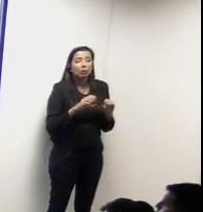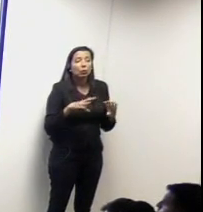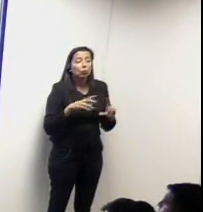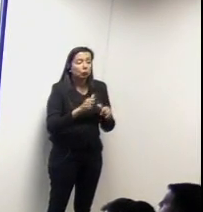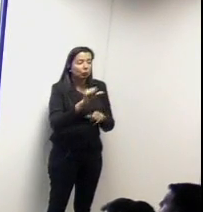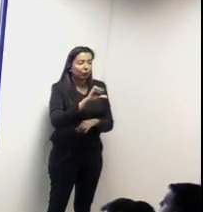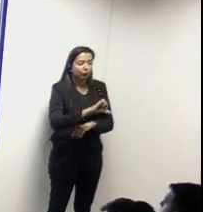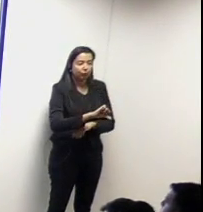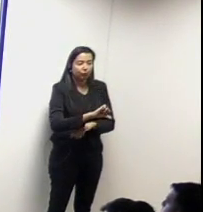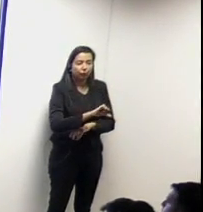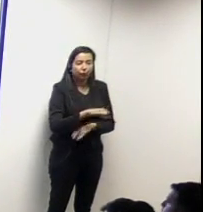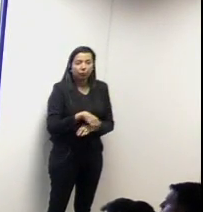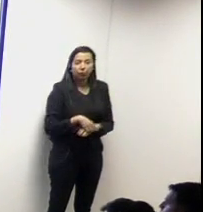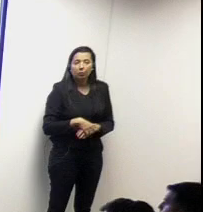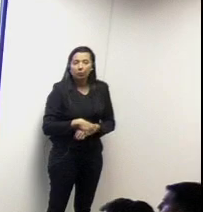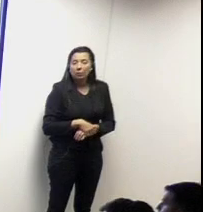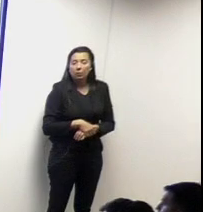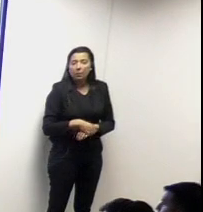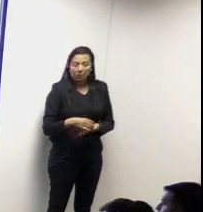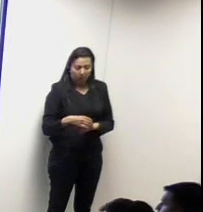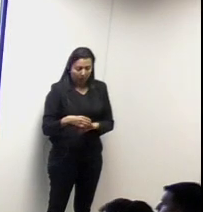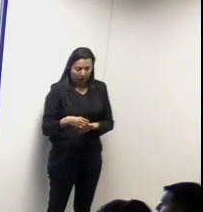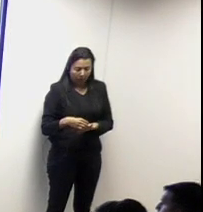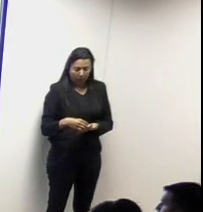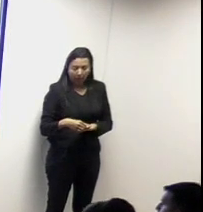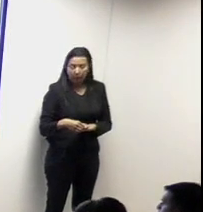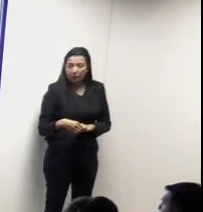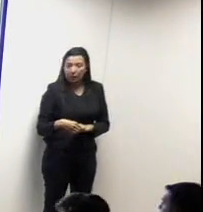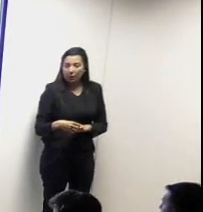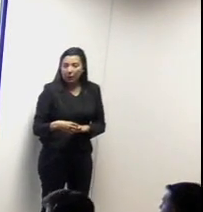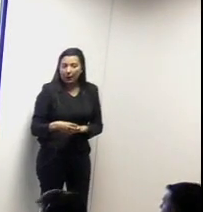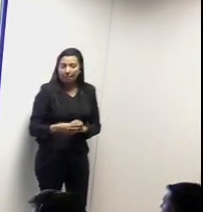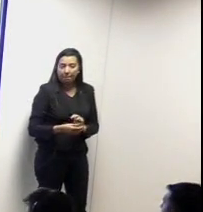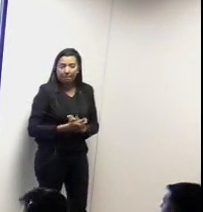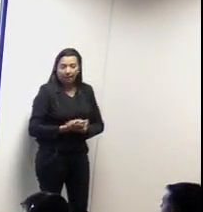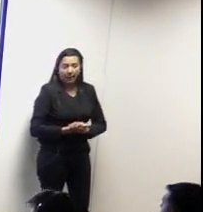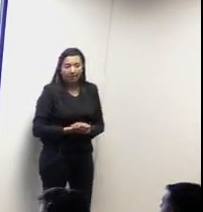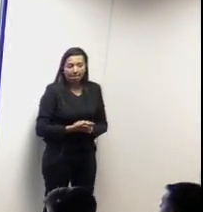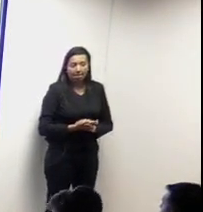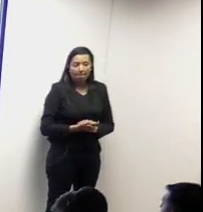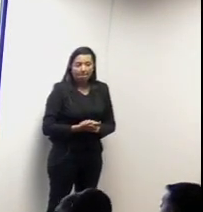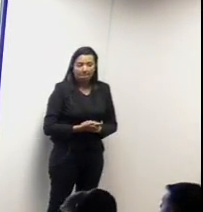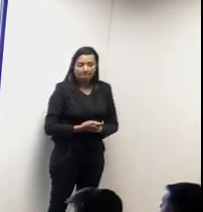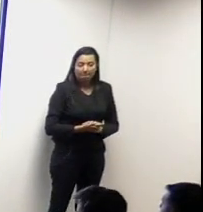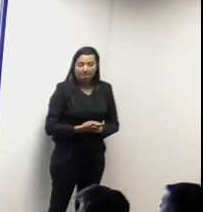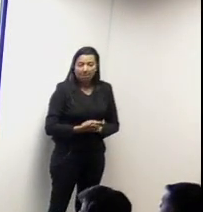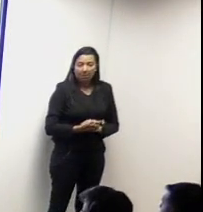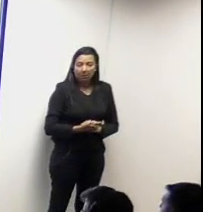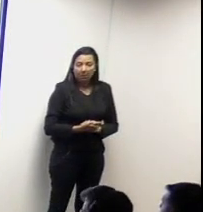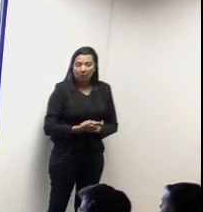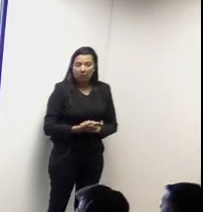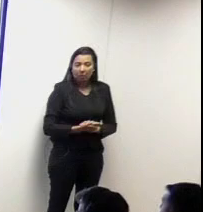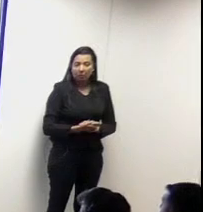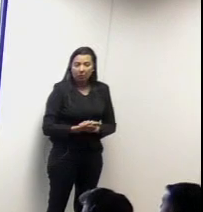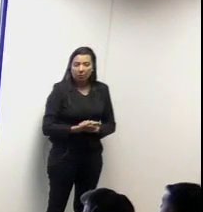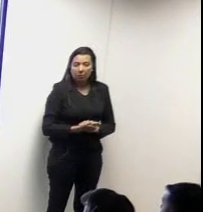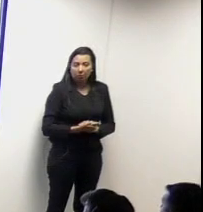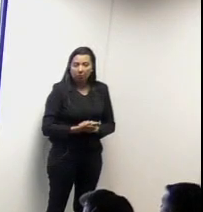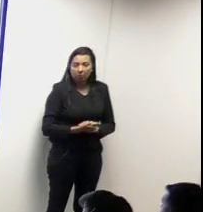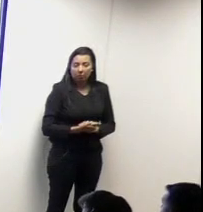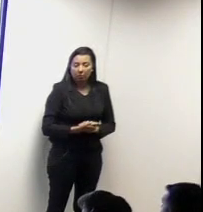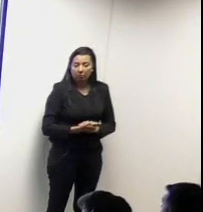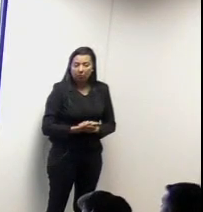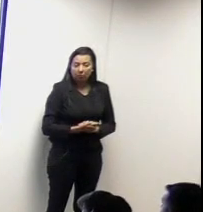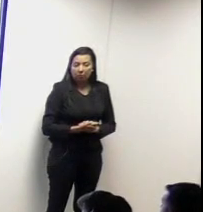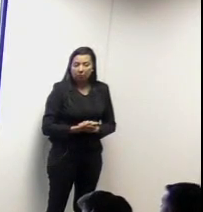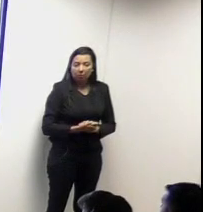There's a... that went too far, too fast. There we go. Ah. Okay, so this is a